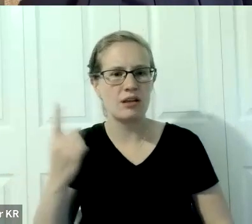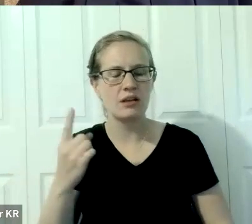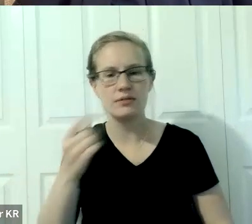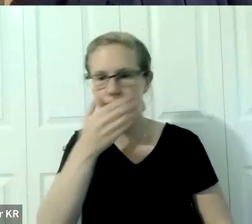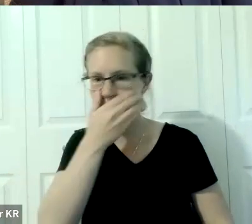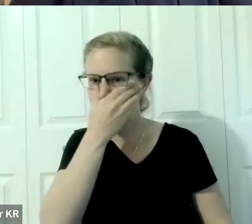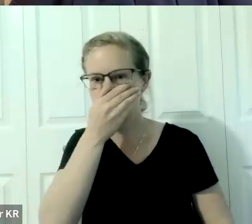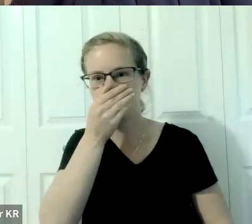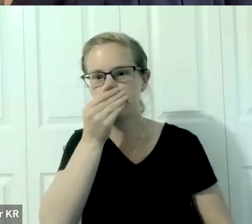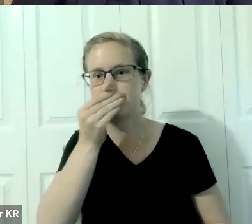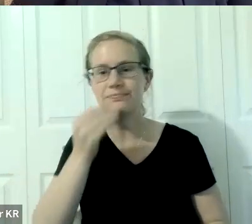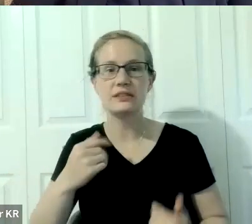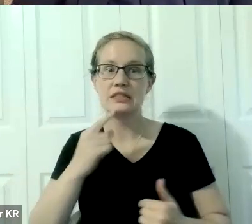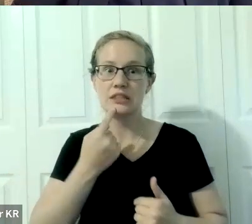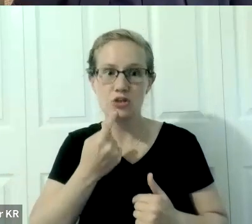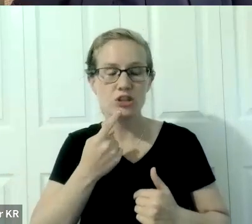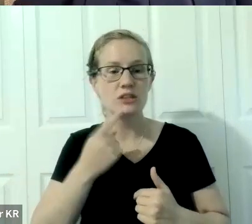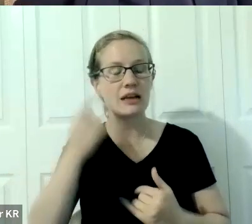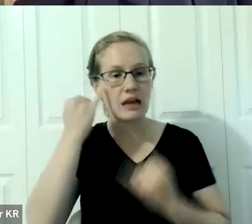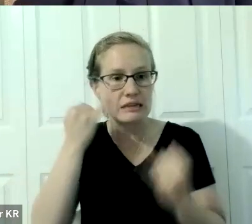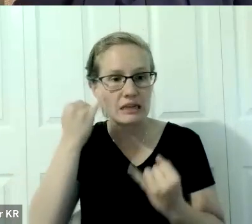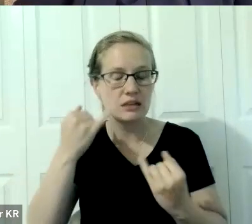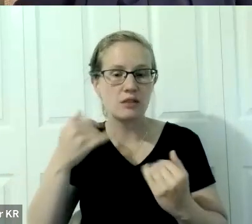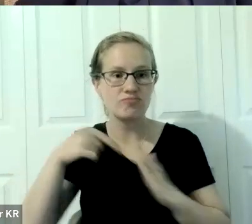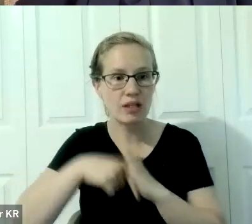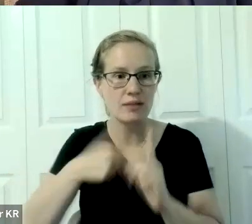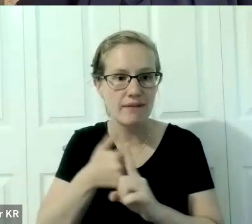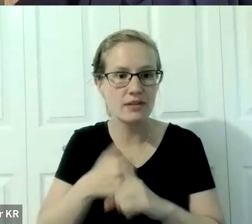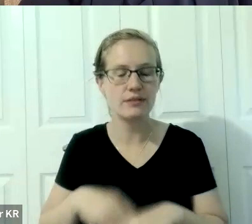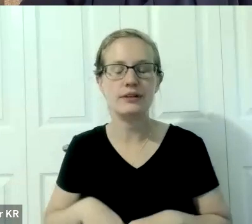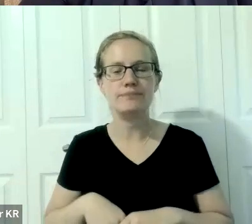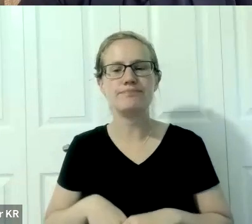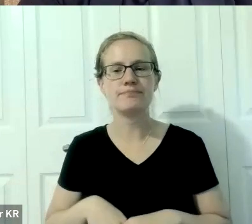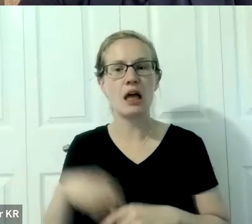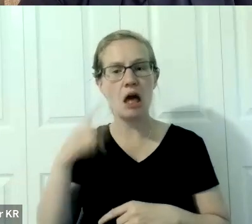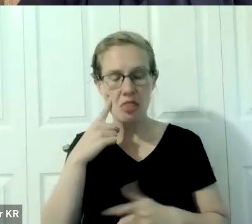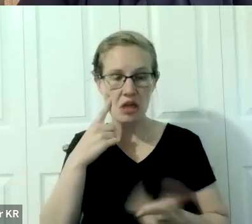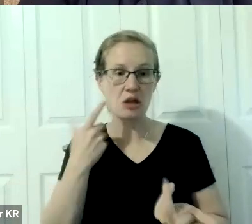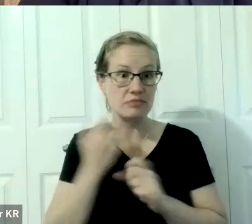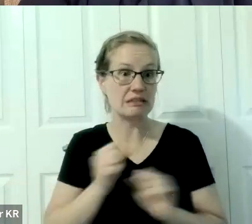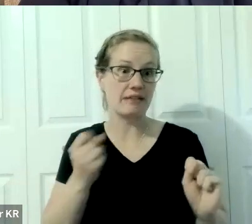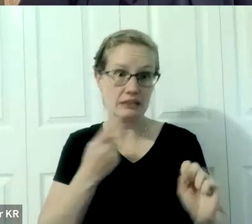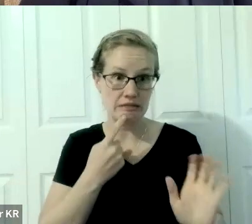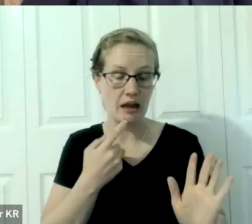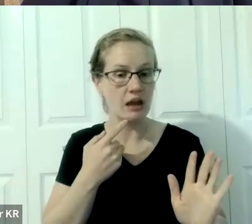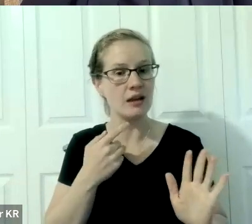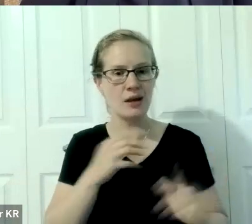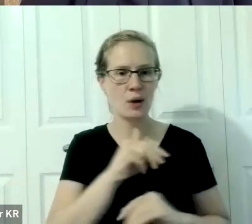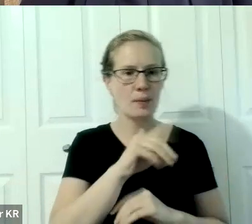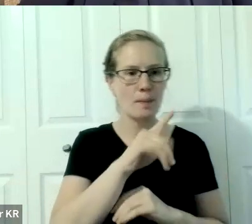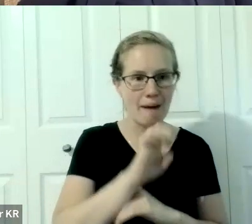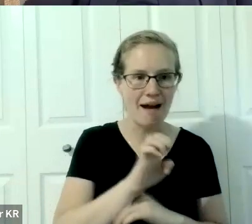reporting having pretty serious suicidal ideations. I think that it's very safe to say, kind of based on what Mike was